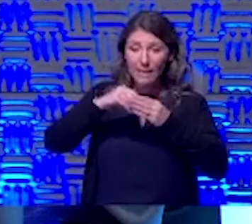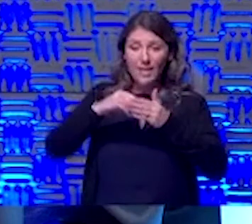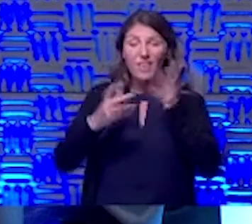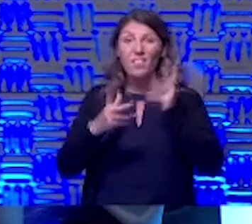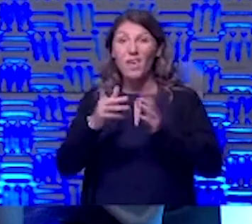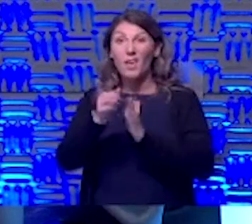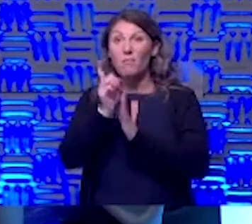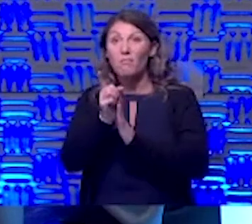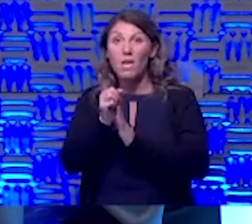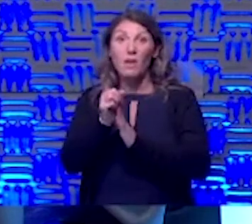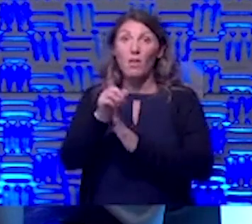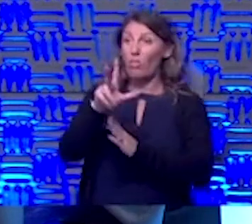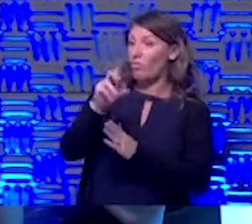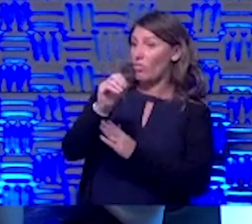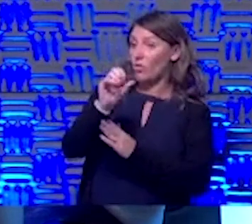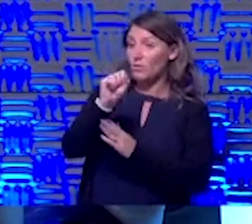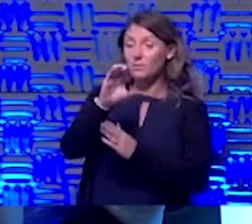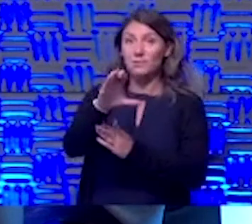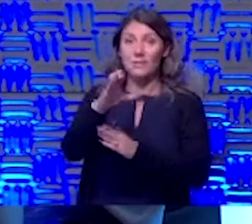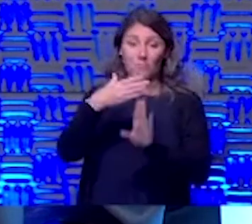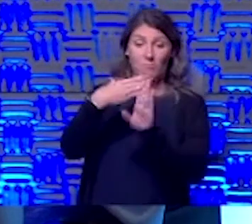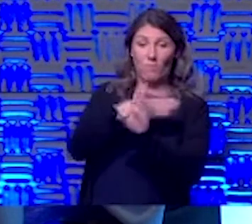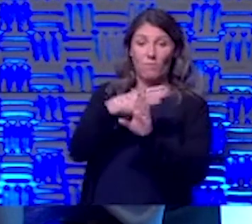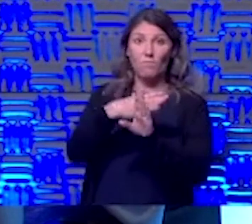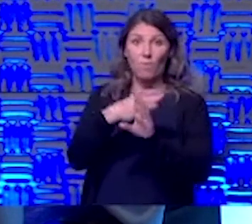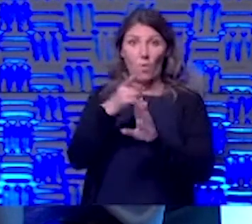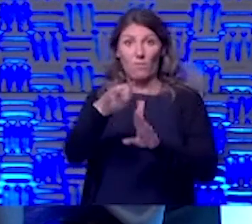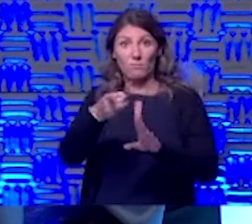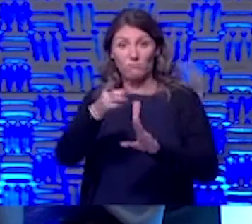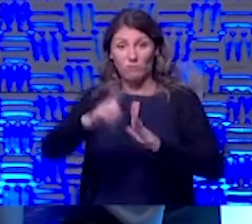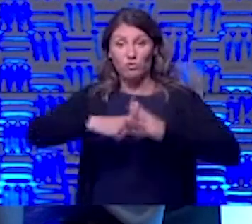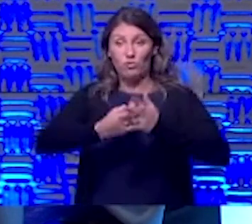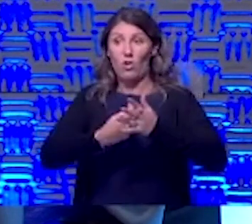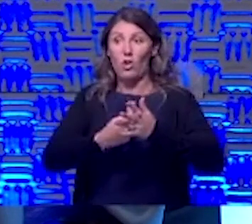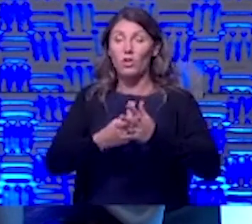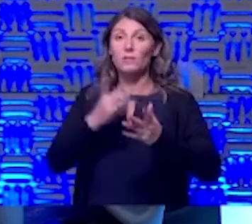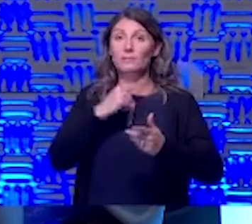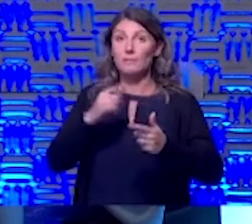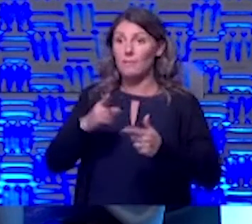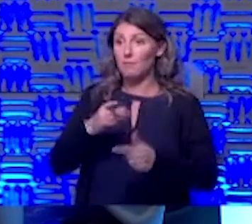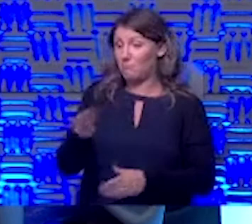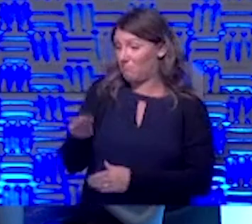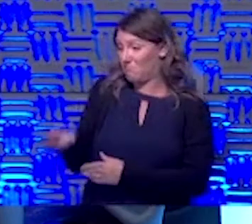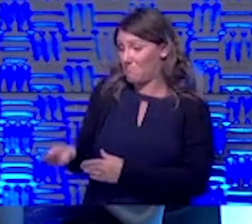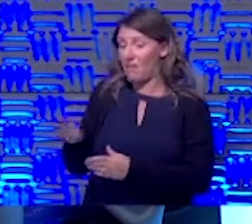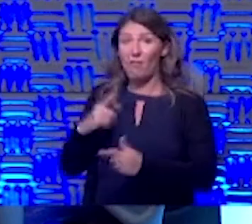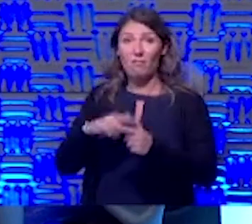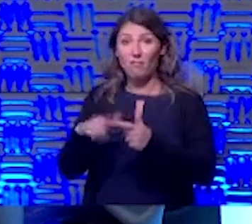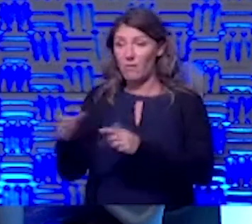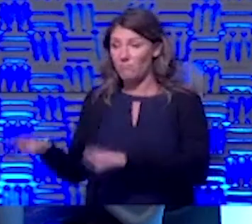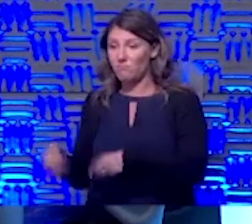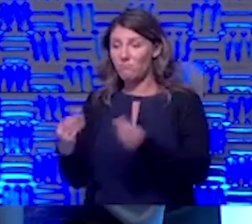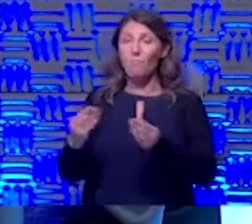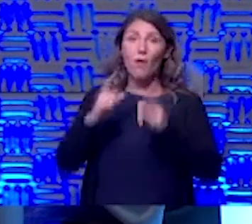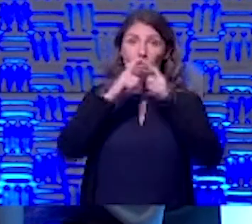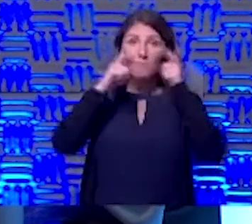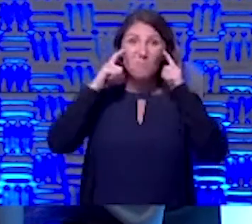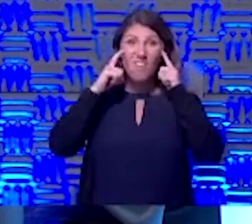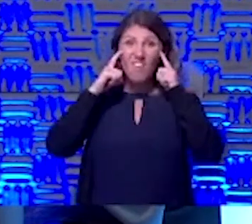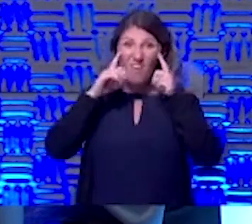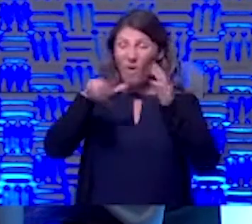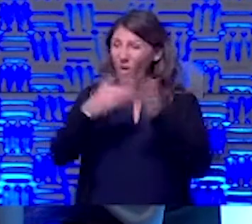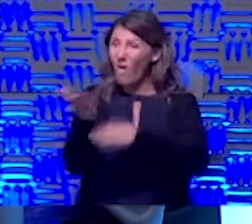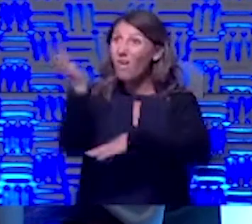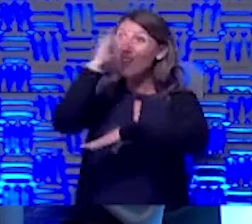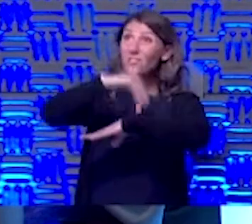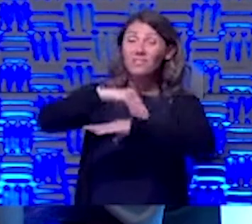seconds prior to starting the show. I have it right next to the table beside me. Right after this, we put it back on. We wear it around the hospital all day, even in